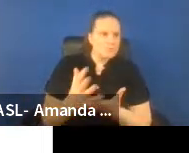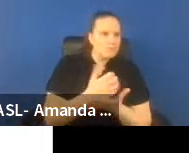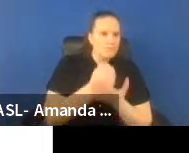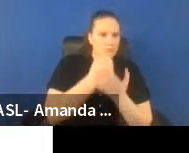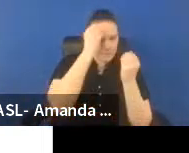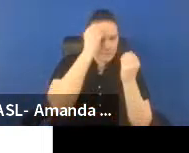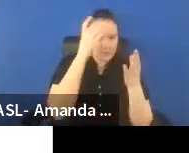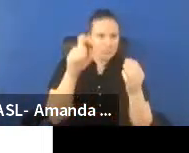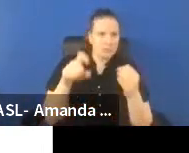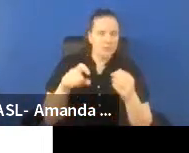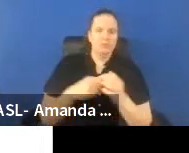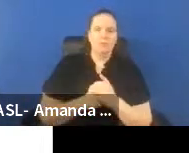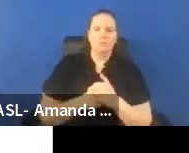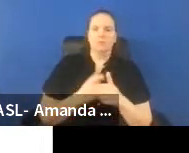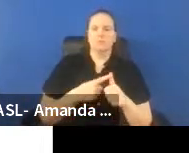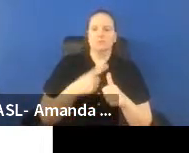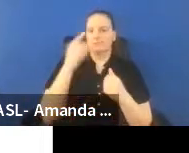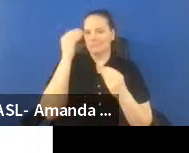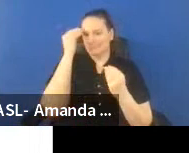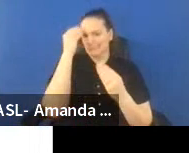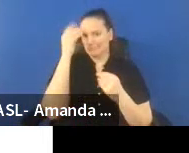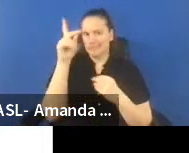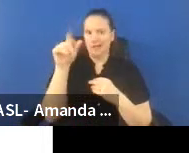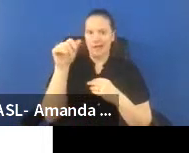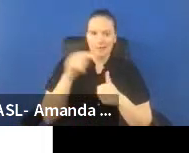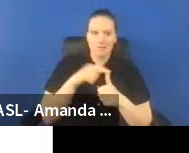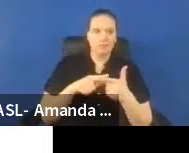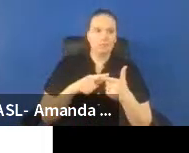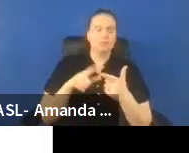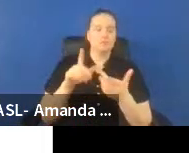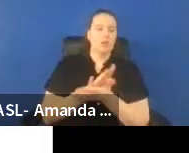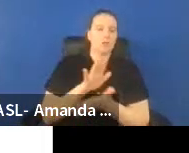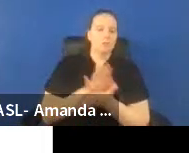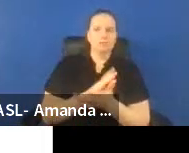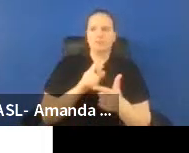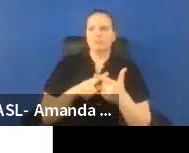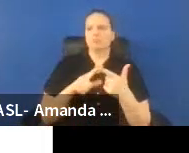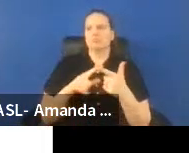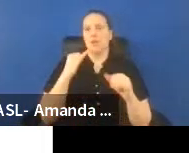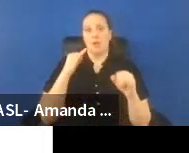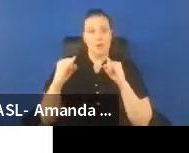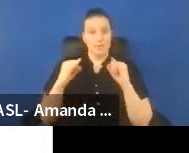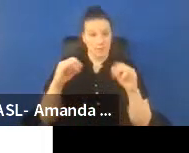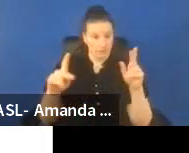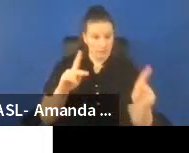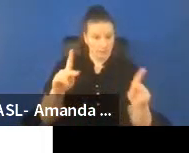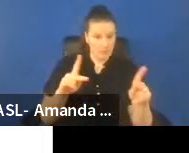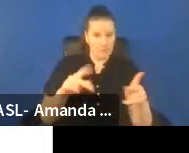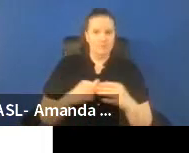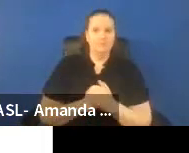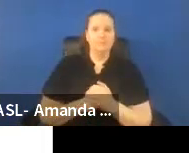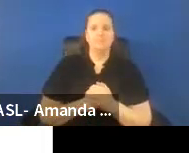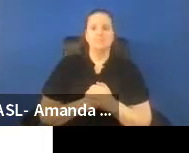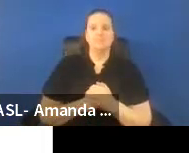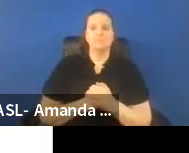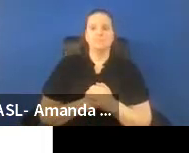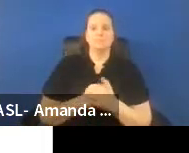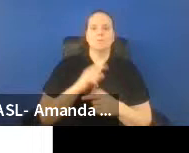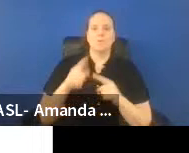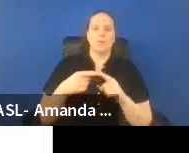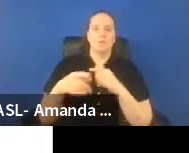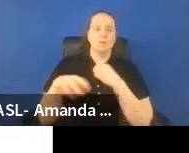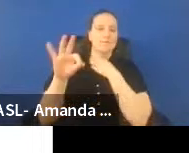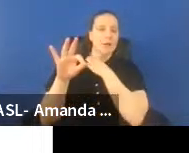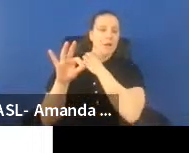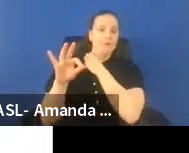that we need, whether that's data or documents or interviewing folks. And then when we find